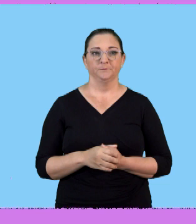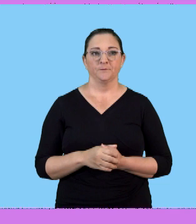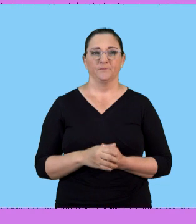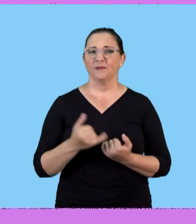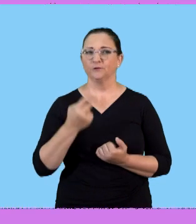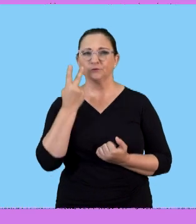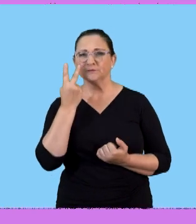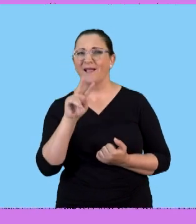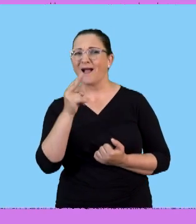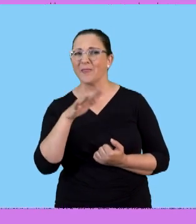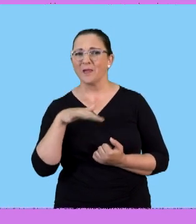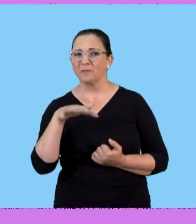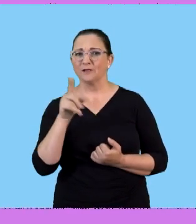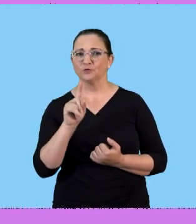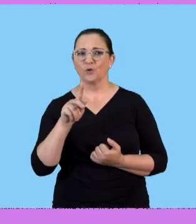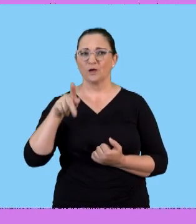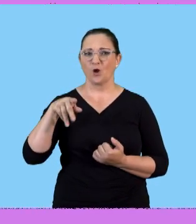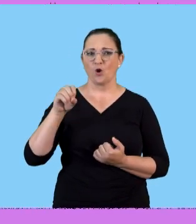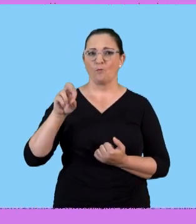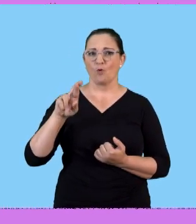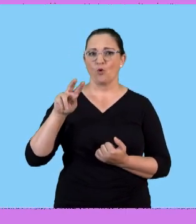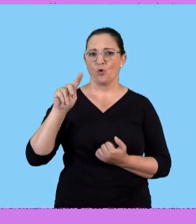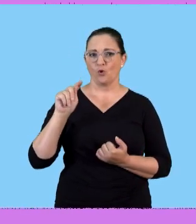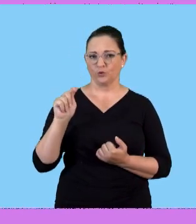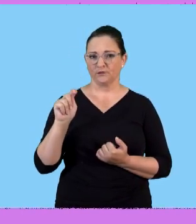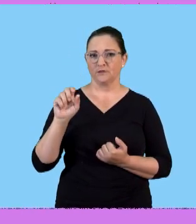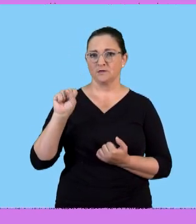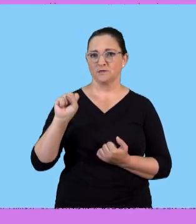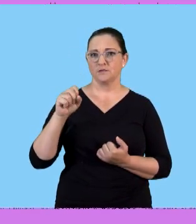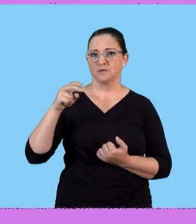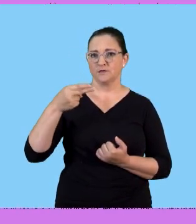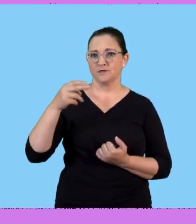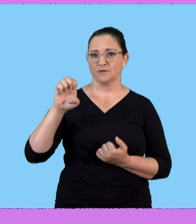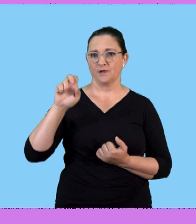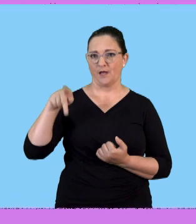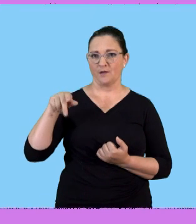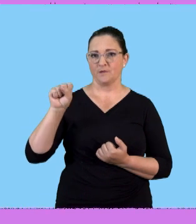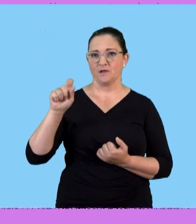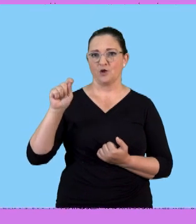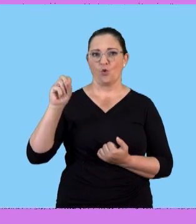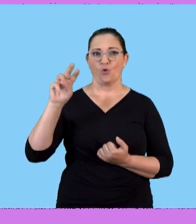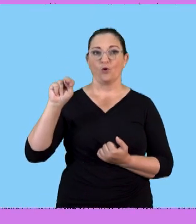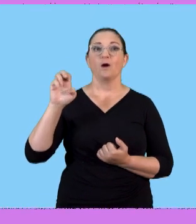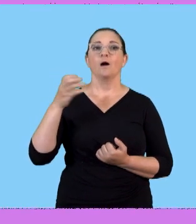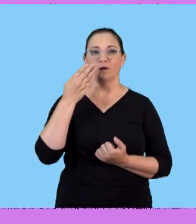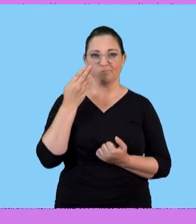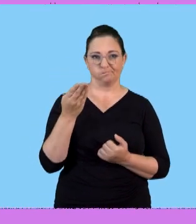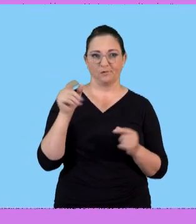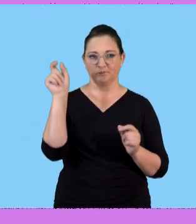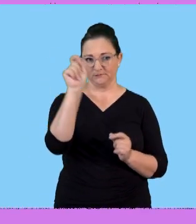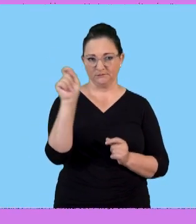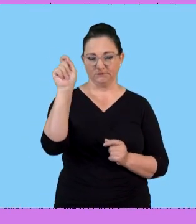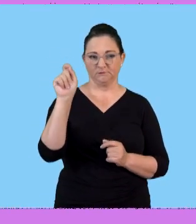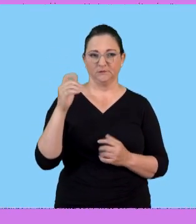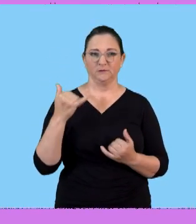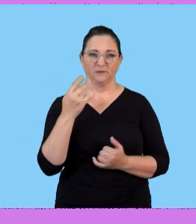then we must find the other place, Port Shepstone. Here I can see Port Shepstone. Right, so